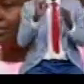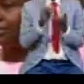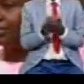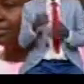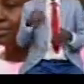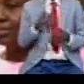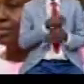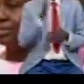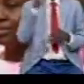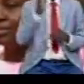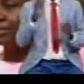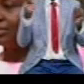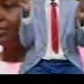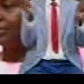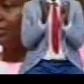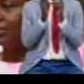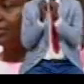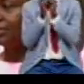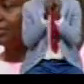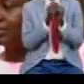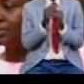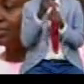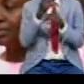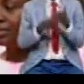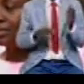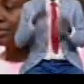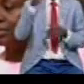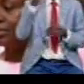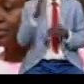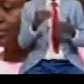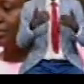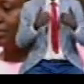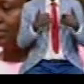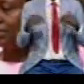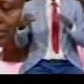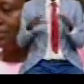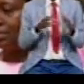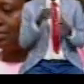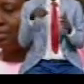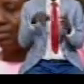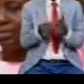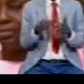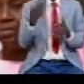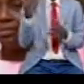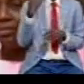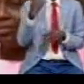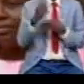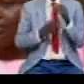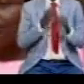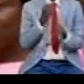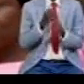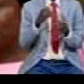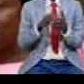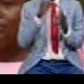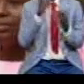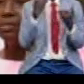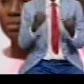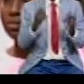celebrate together what God has done these 2 years. It is celebration